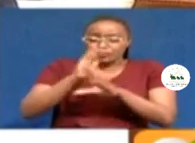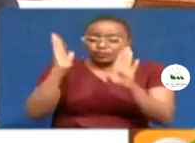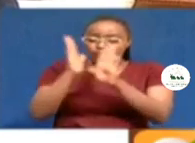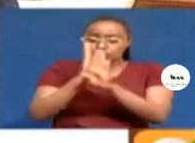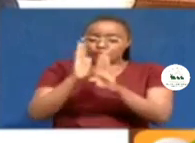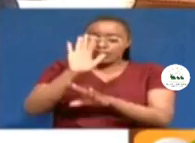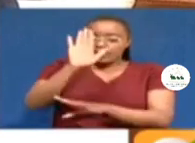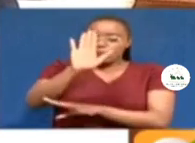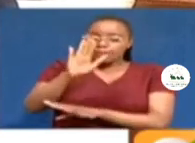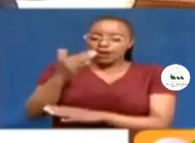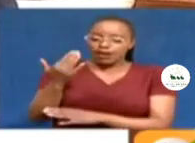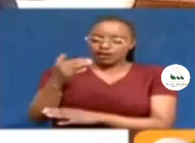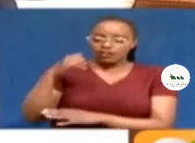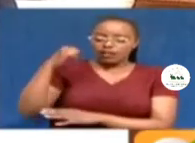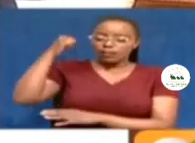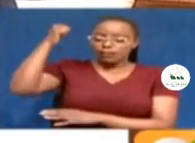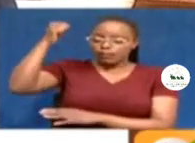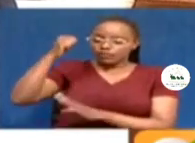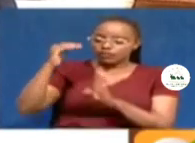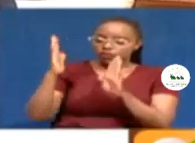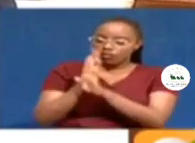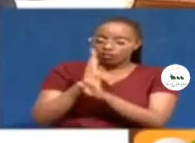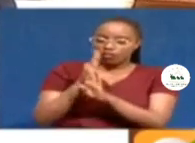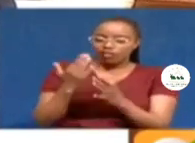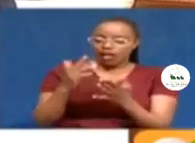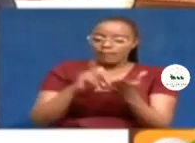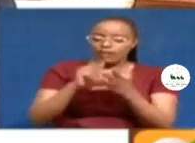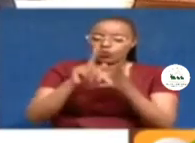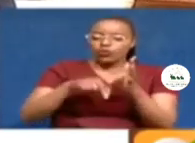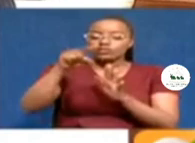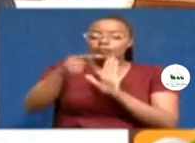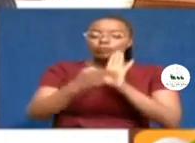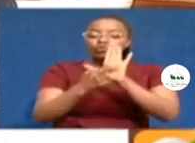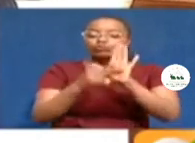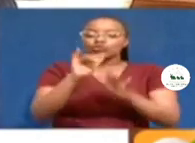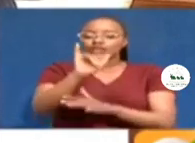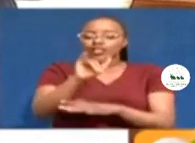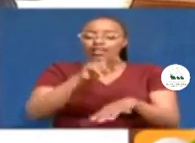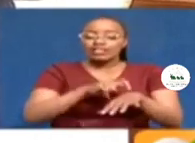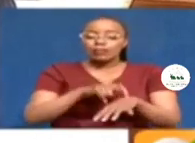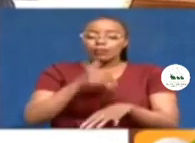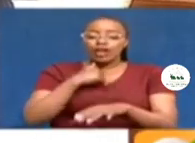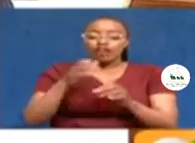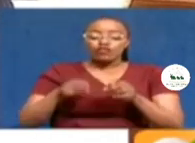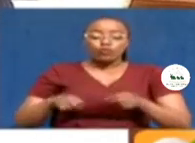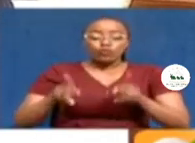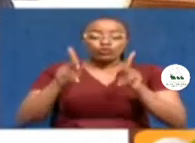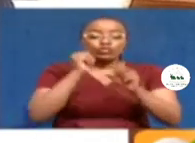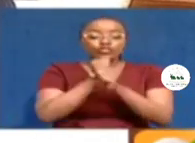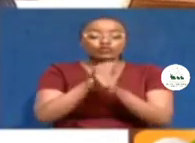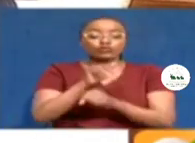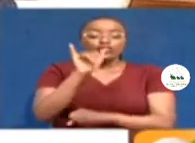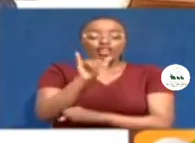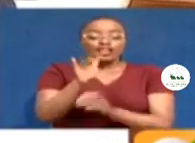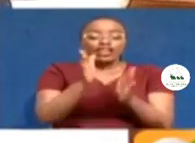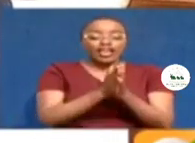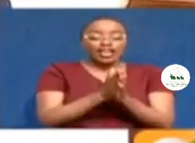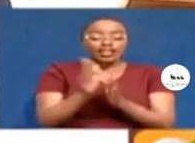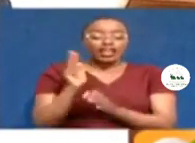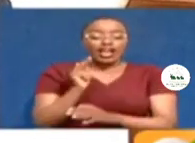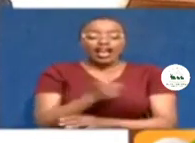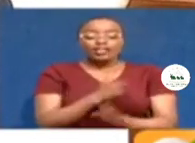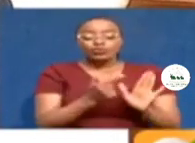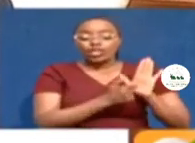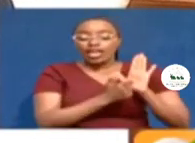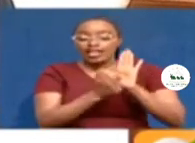their political nakedness. And this is what we should expose when we have opportunity to do so. And we